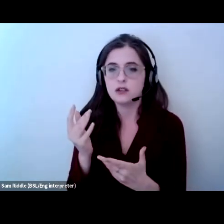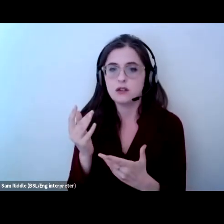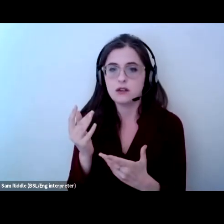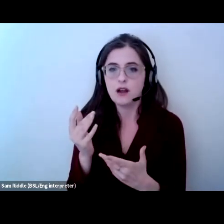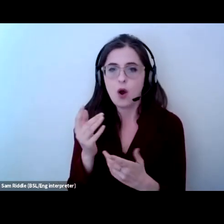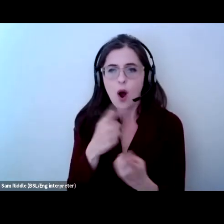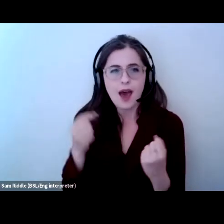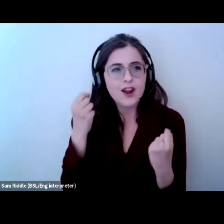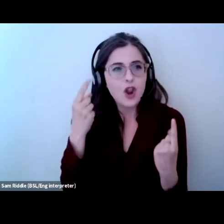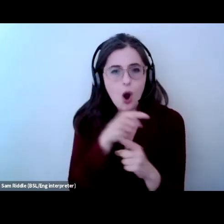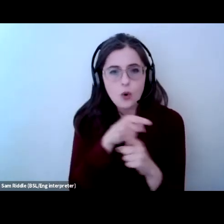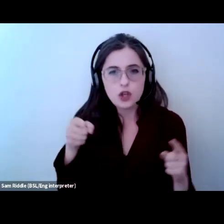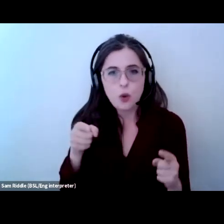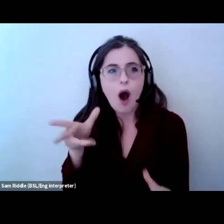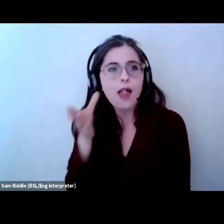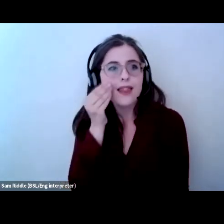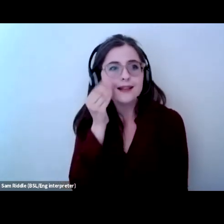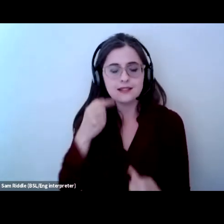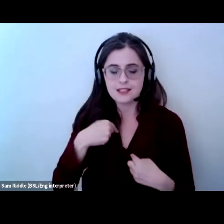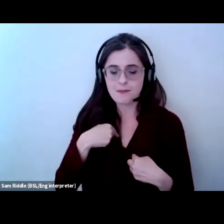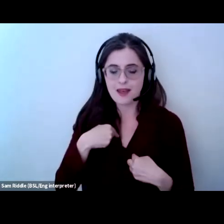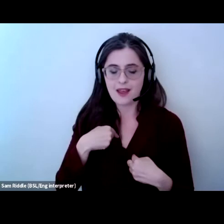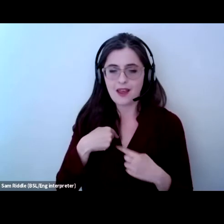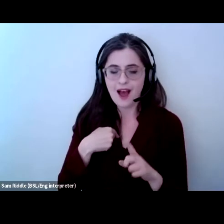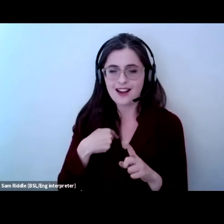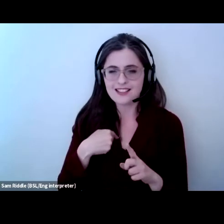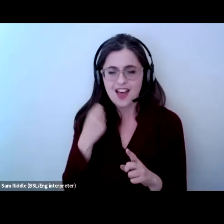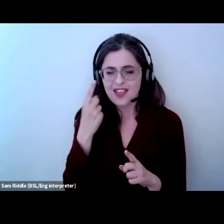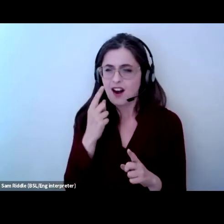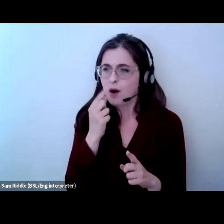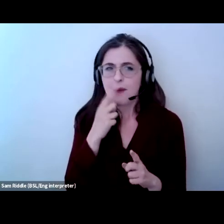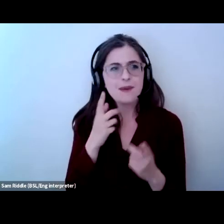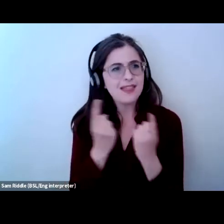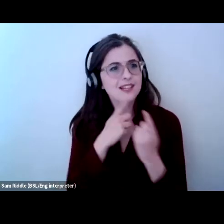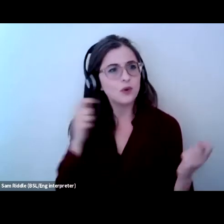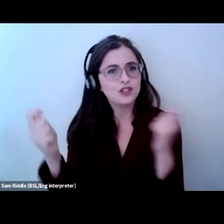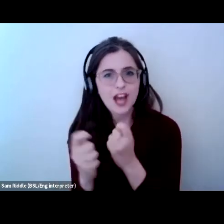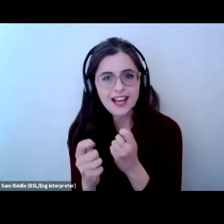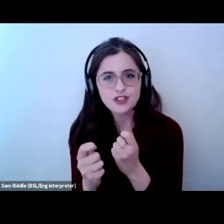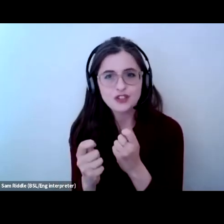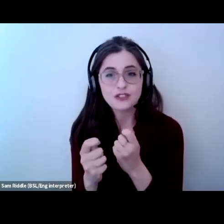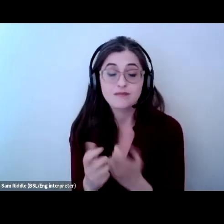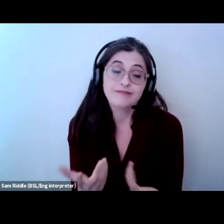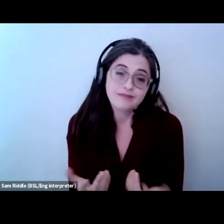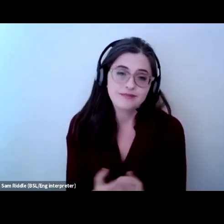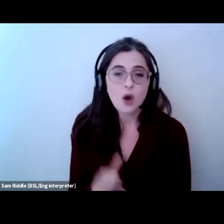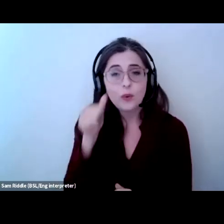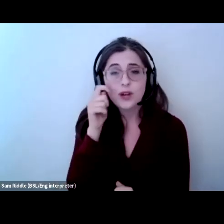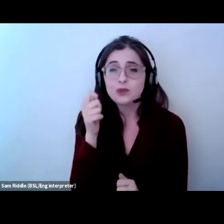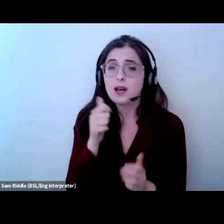people are listening to me and things might actually change. Like, we know that some